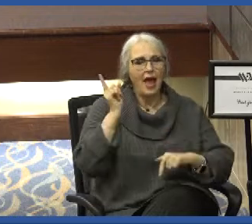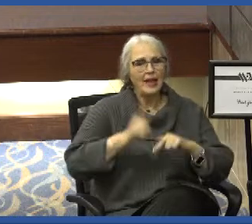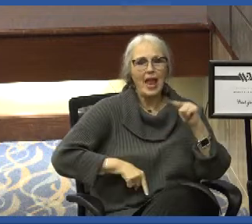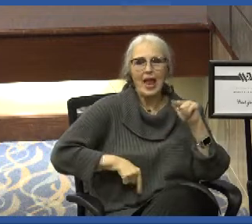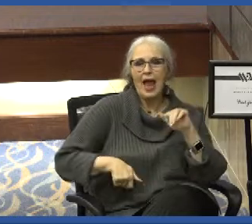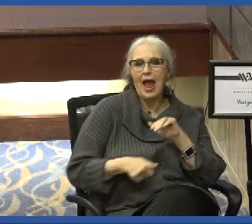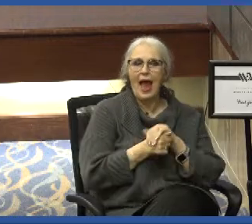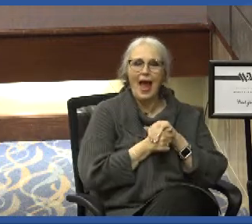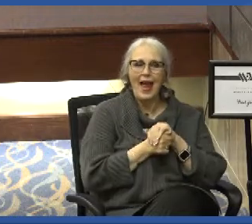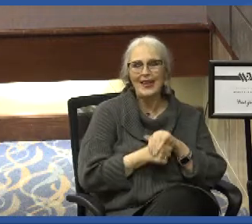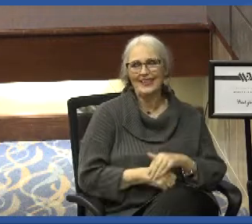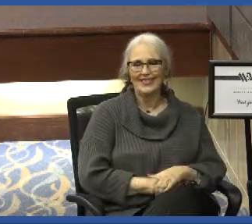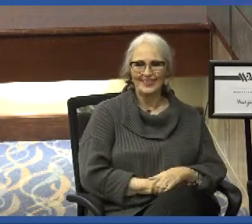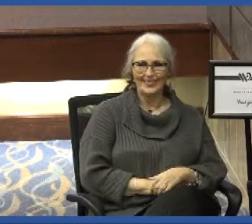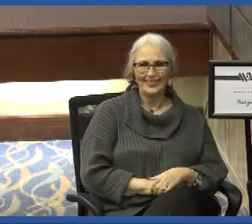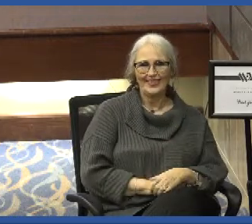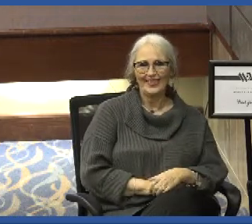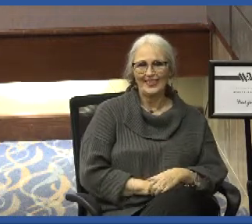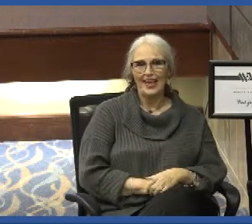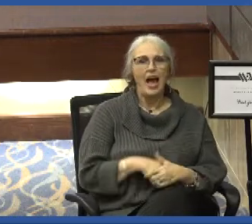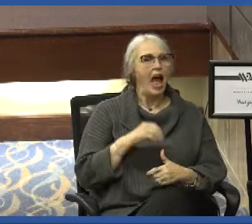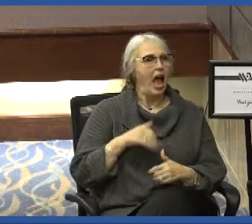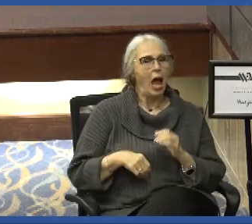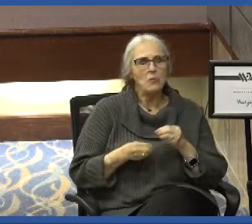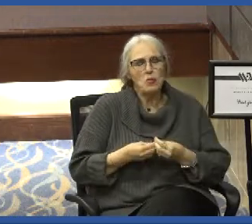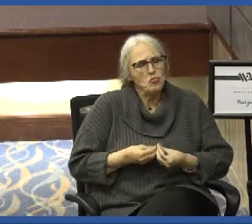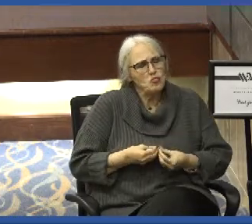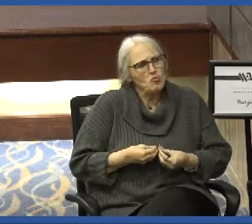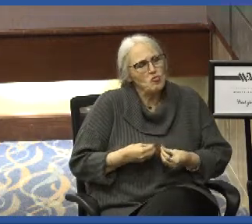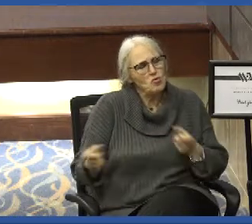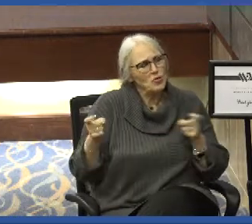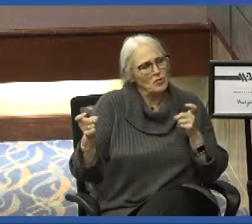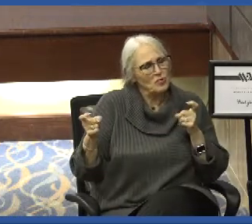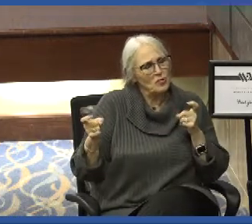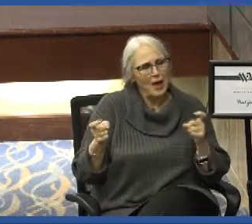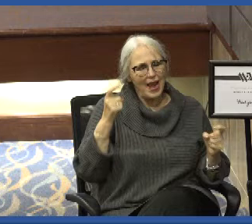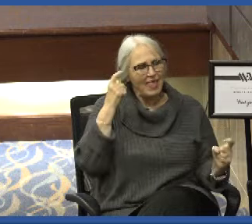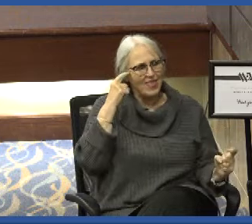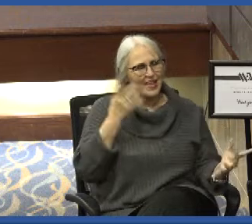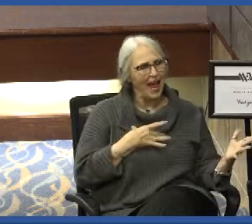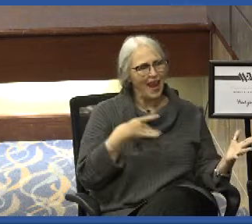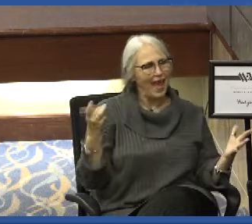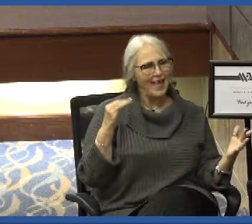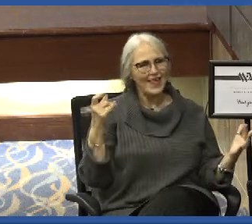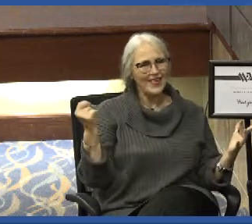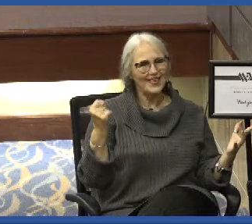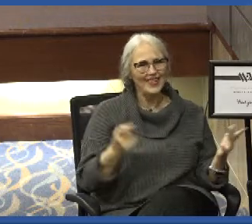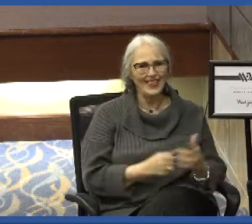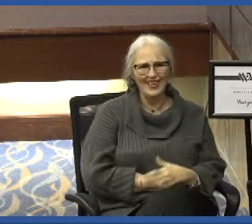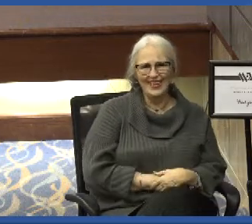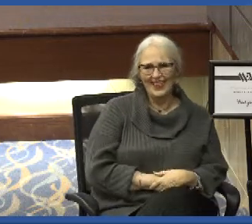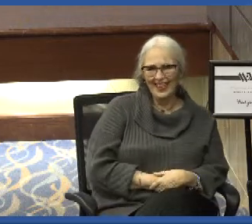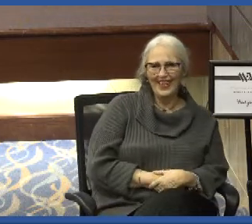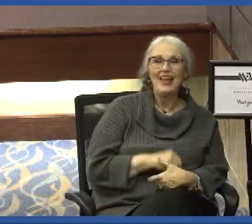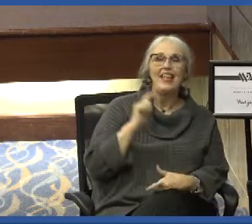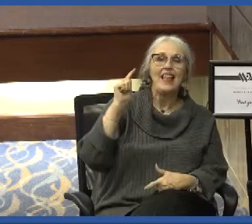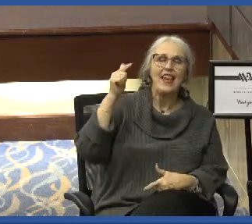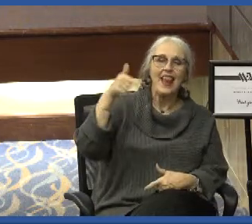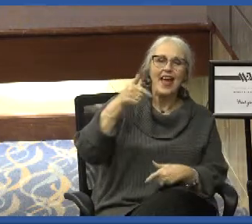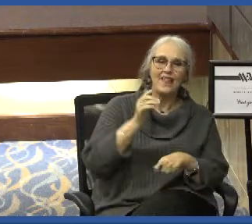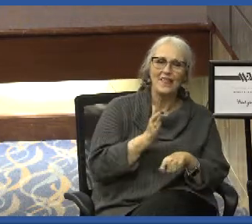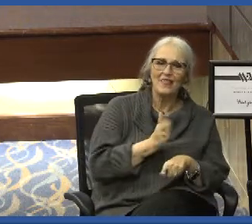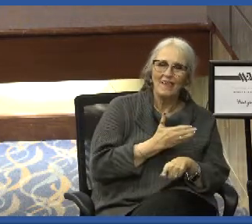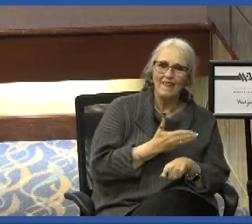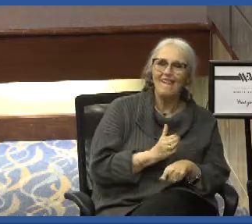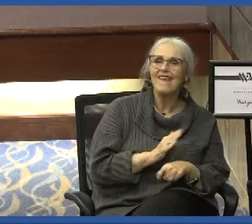it. I'm about to lose control, and I think I like it." And later in the song,